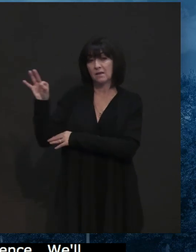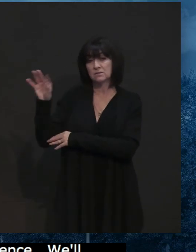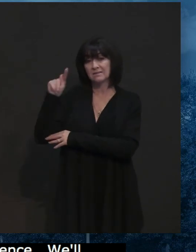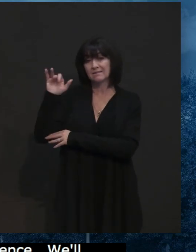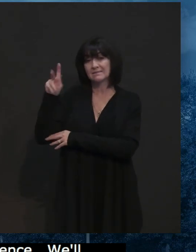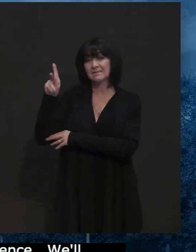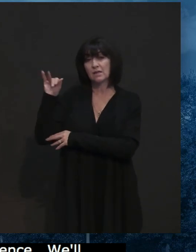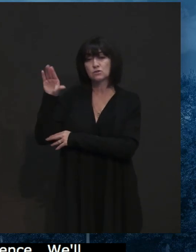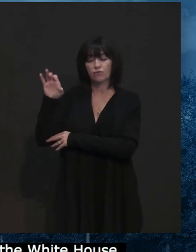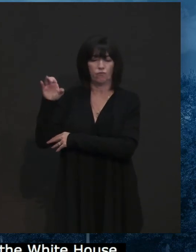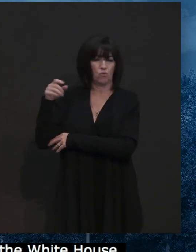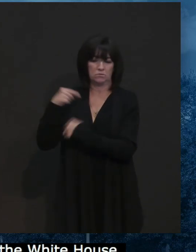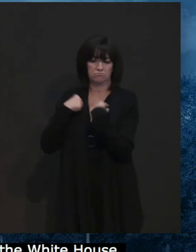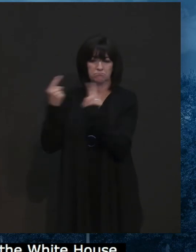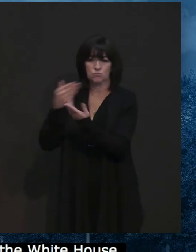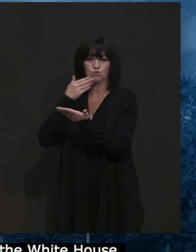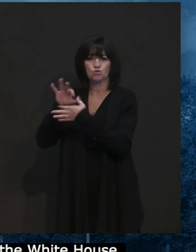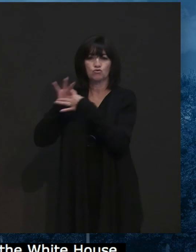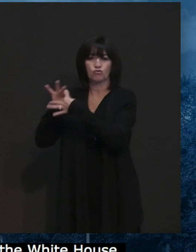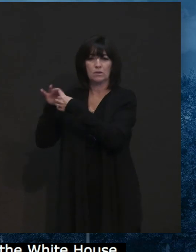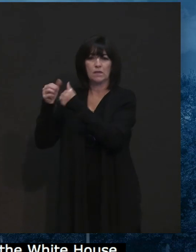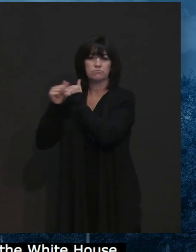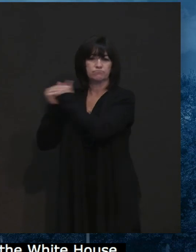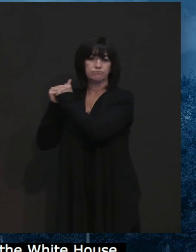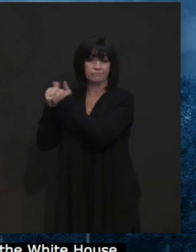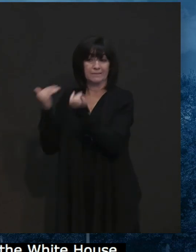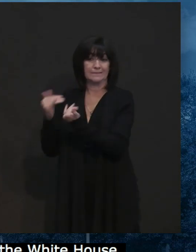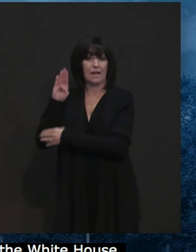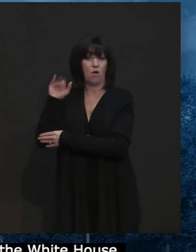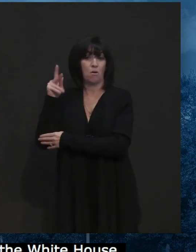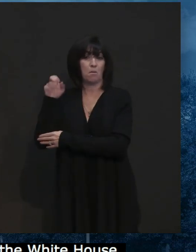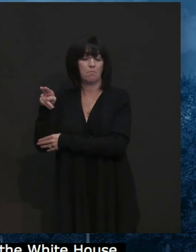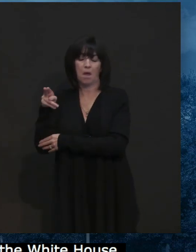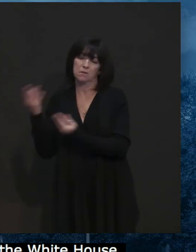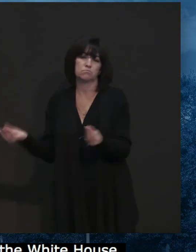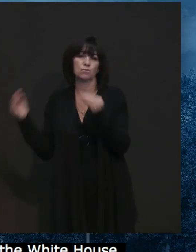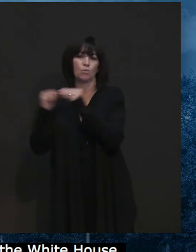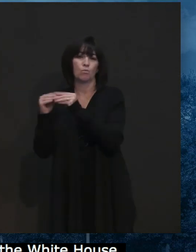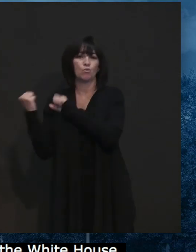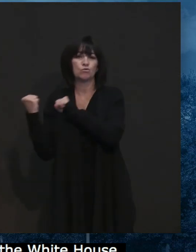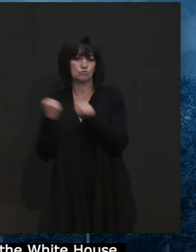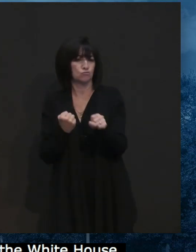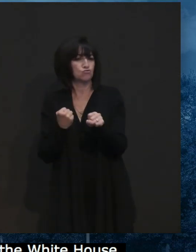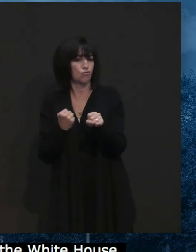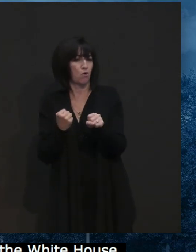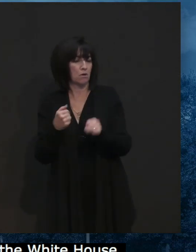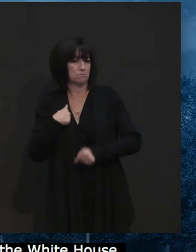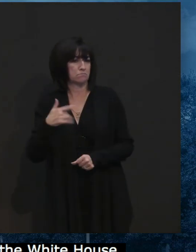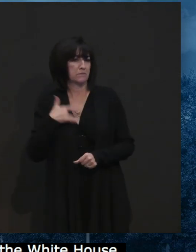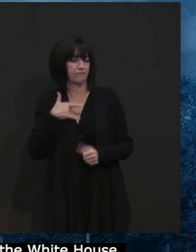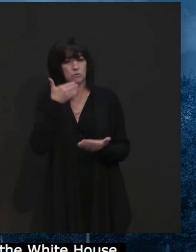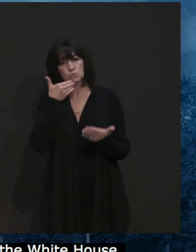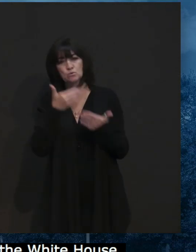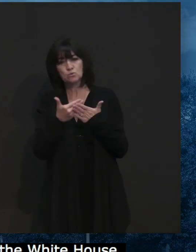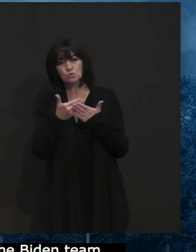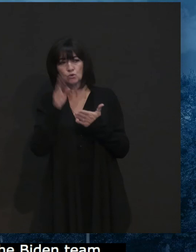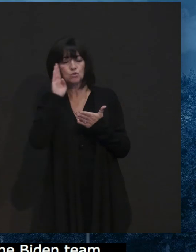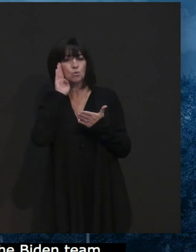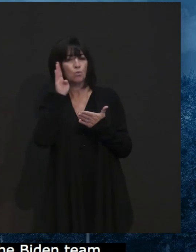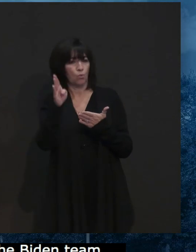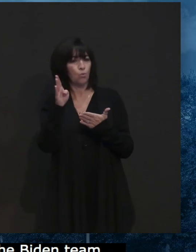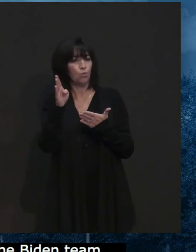even stronger with the Biden team in force, and hopefully we'll get to the point where we're